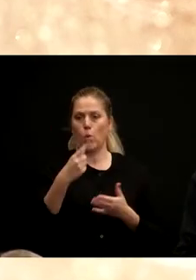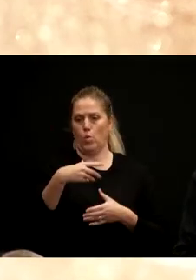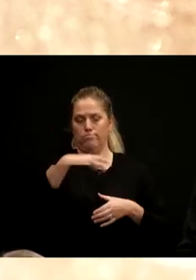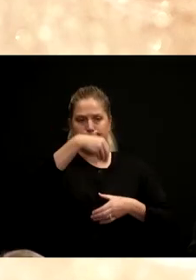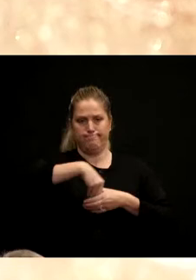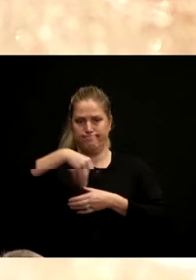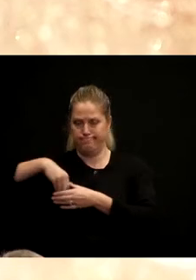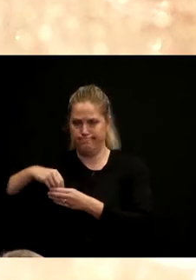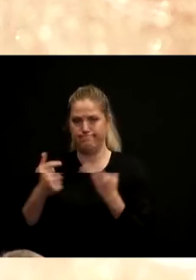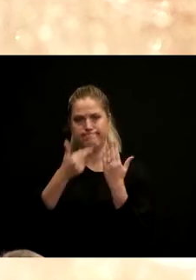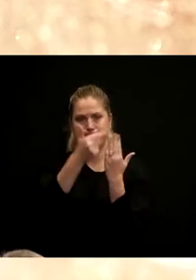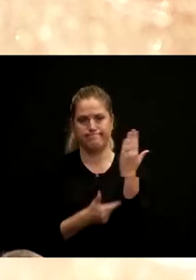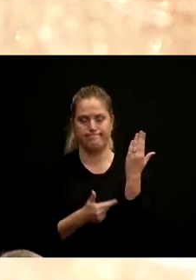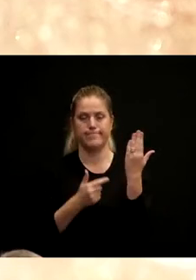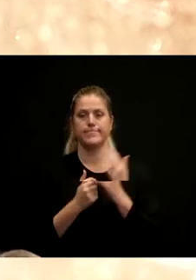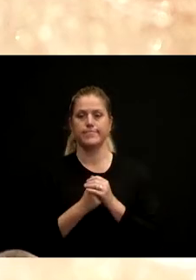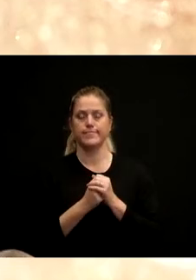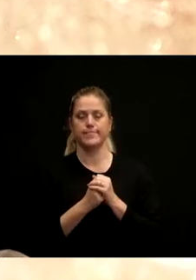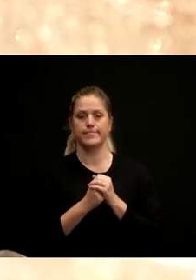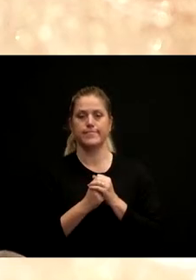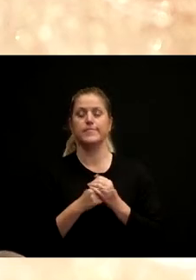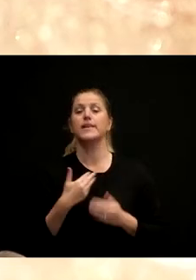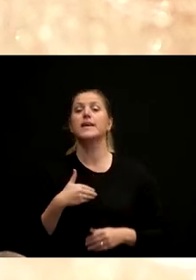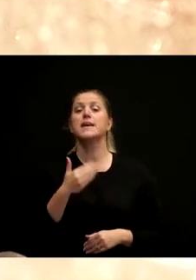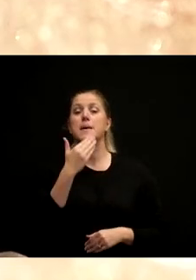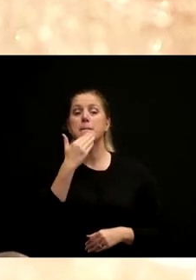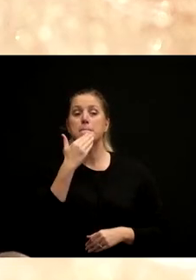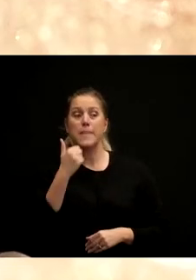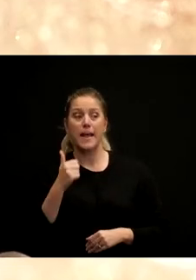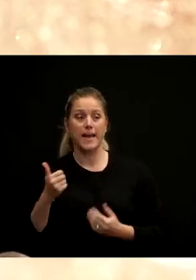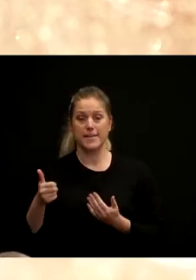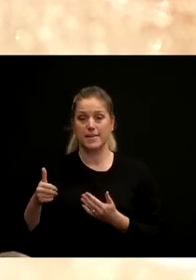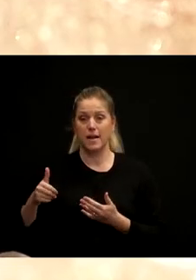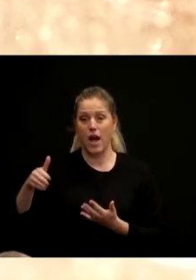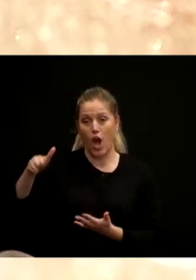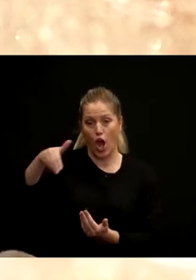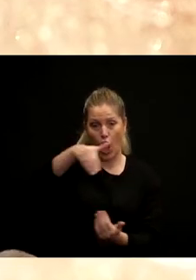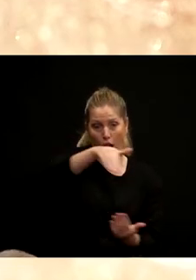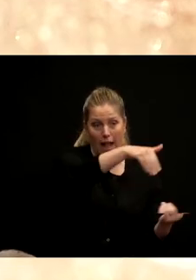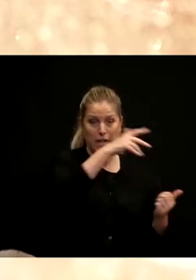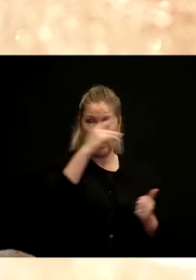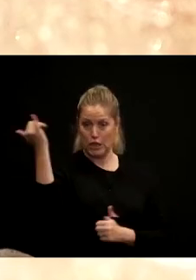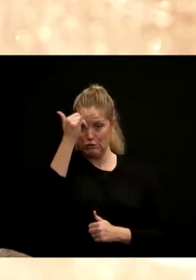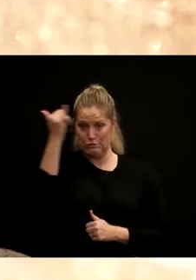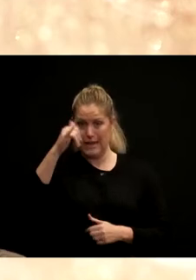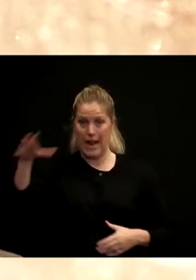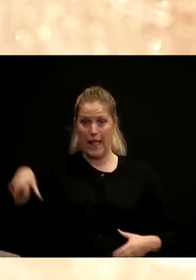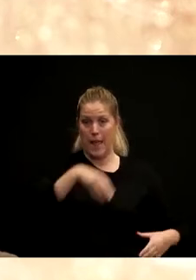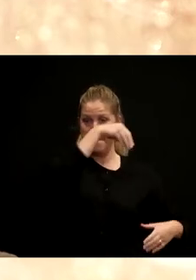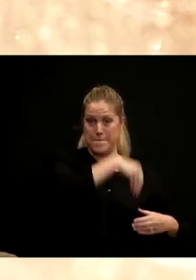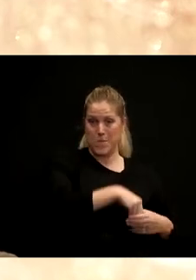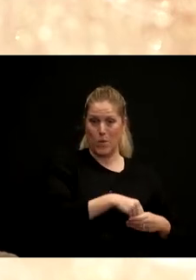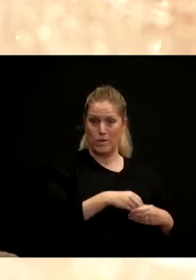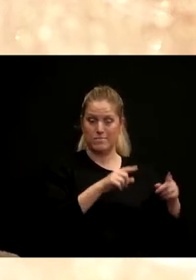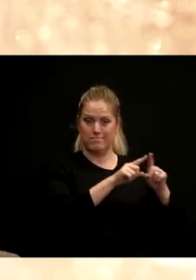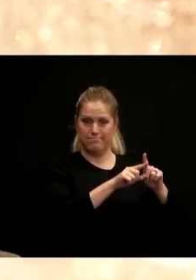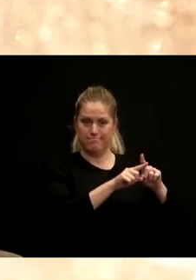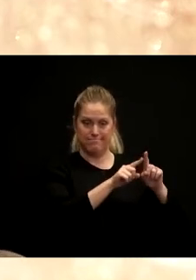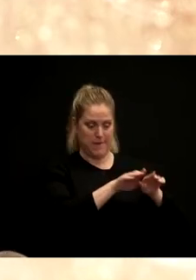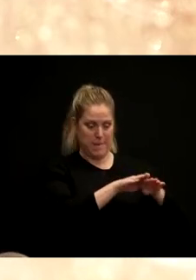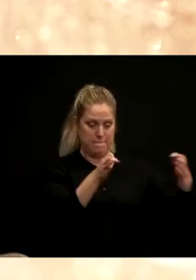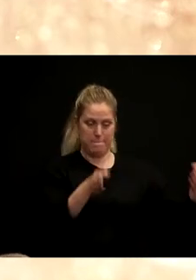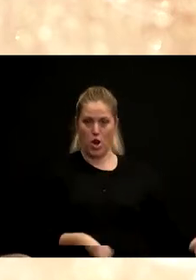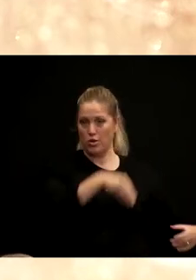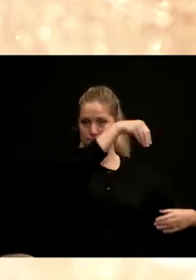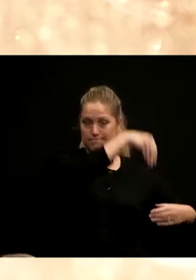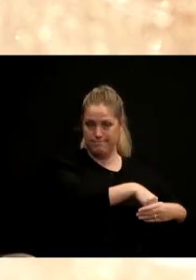please place your ballot papers in the baskets provided and return to your table. And during this time, I'll ask other members to remain at your tables